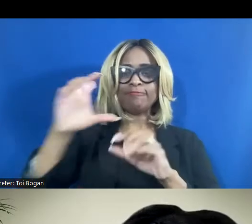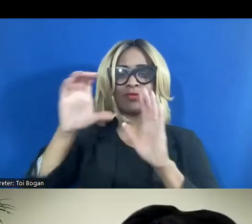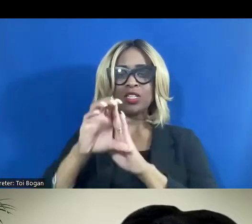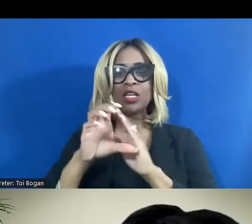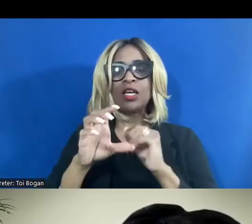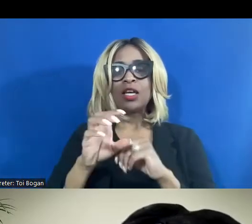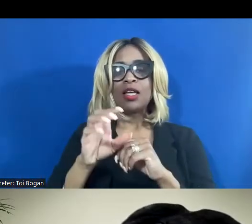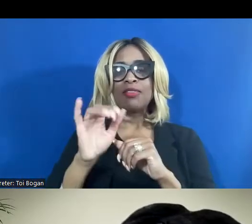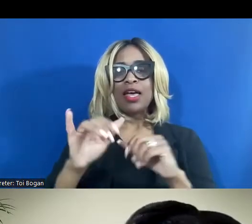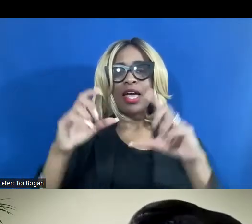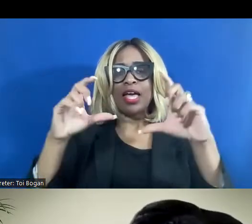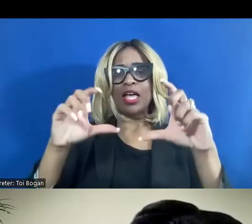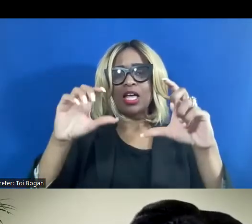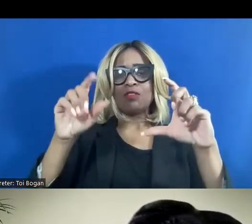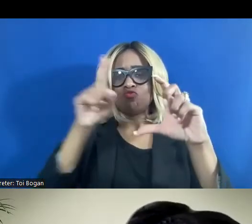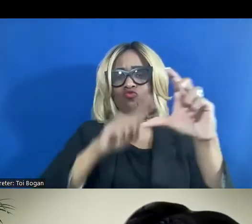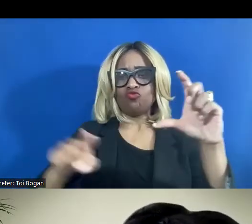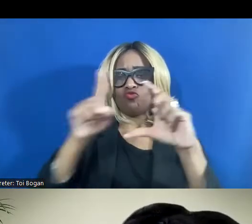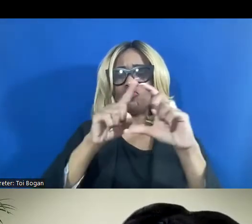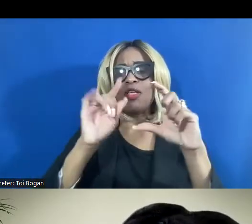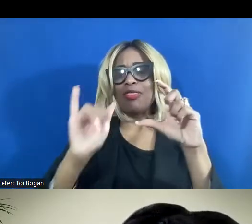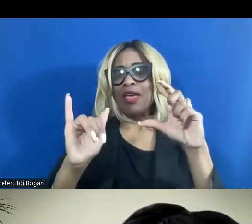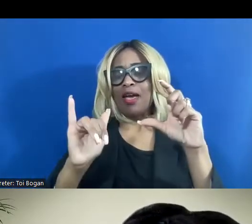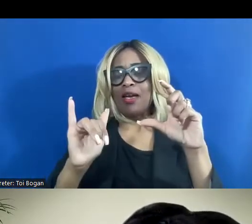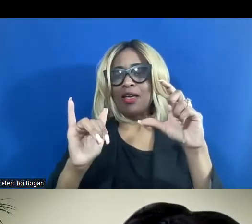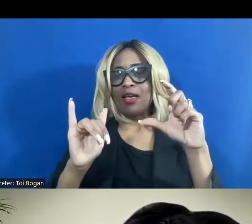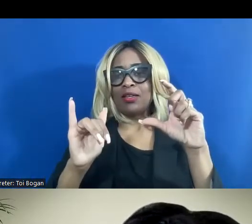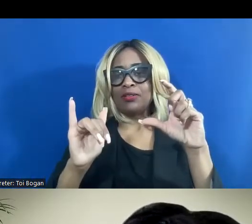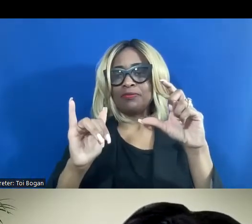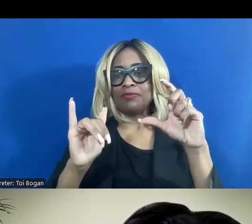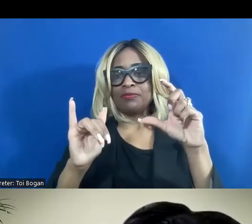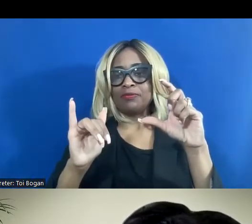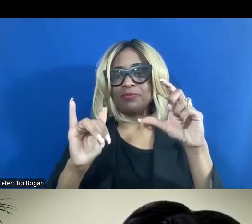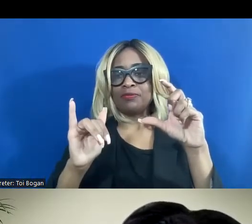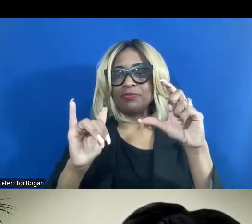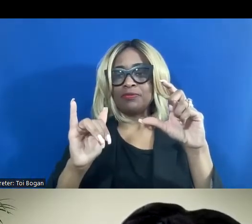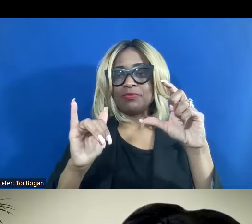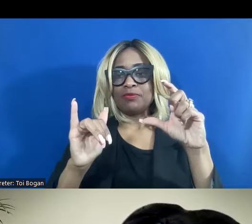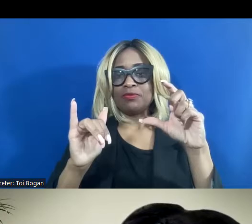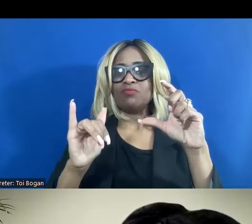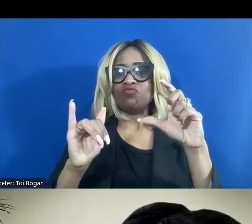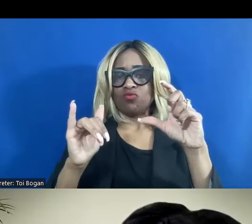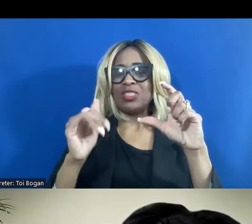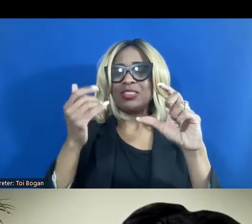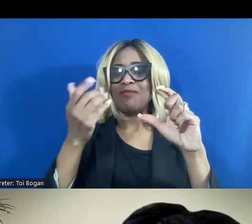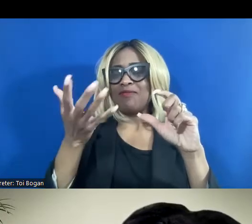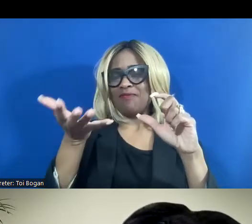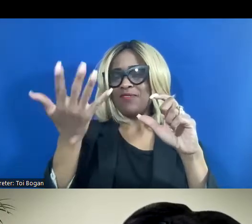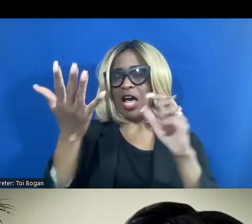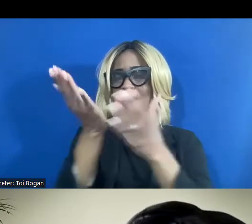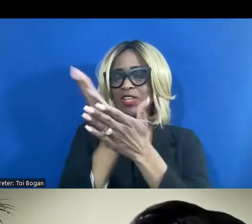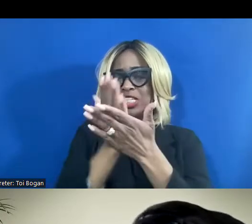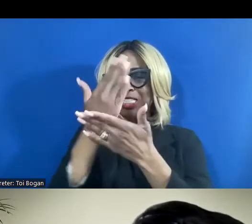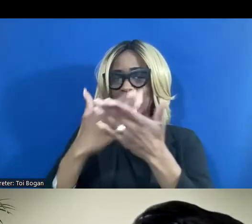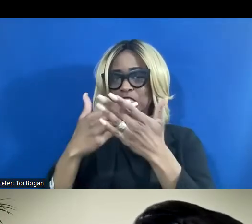vibrant circle that provides a section of 5 sections of a pie covering